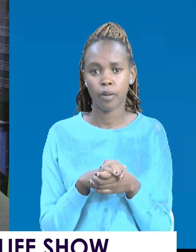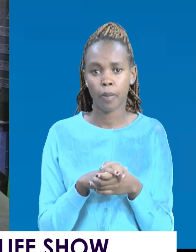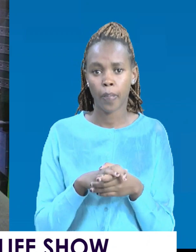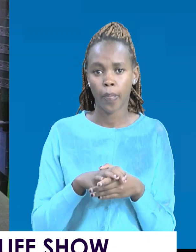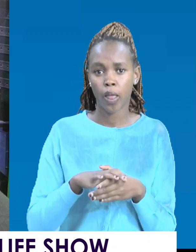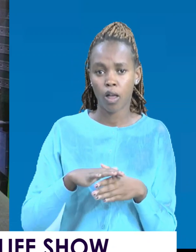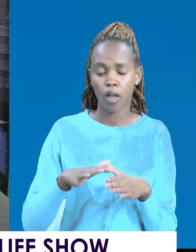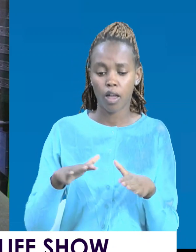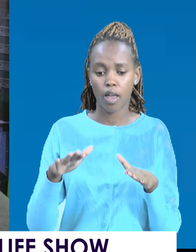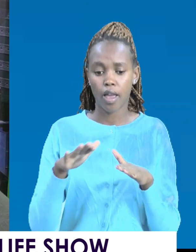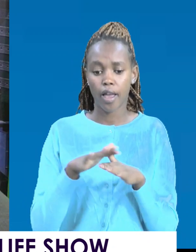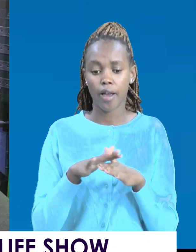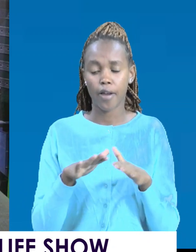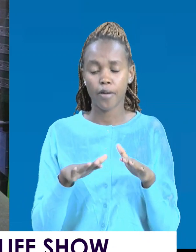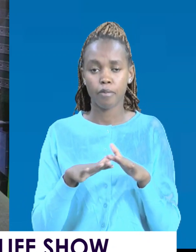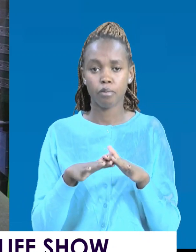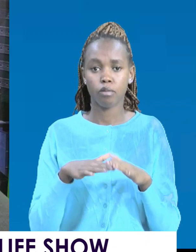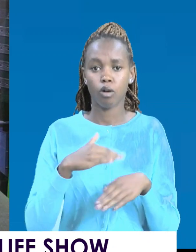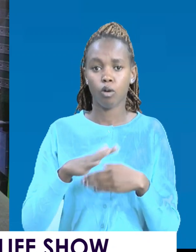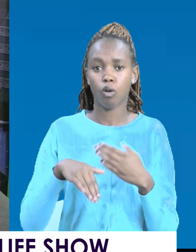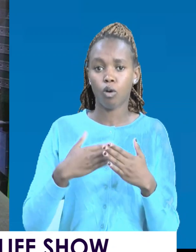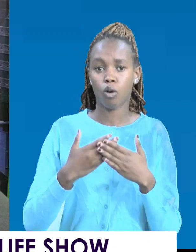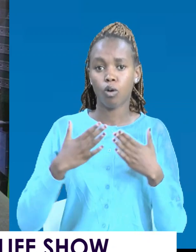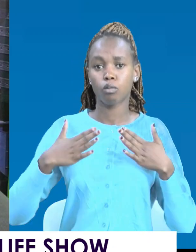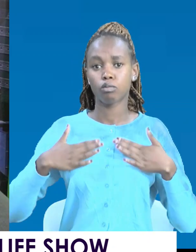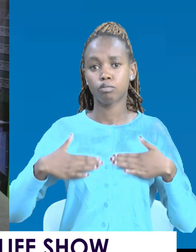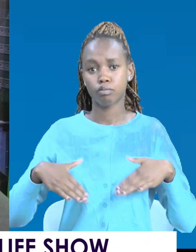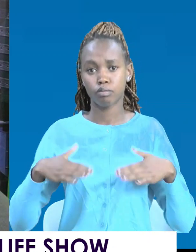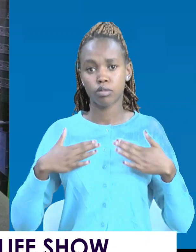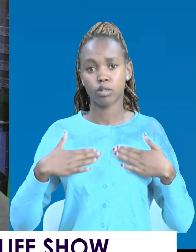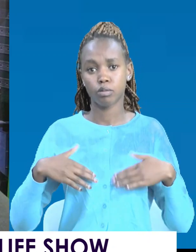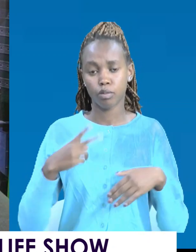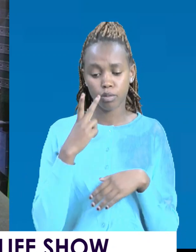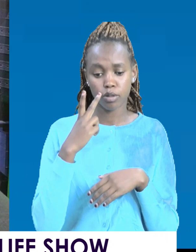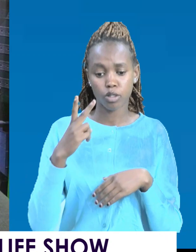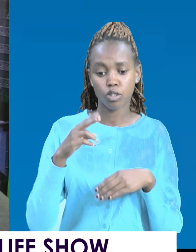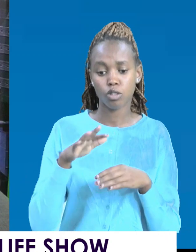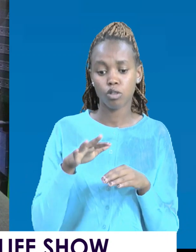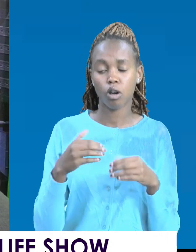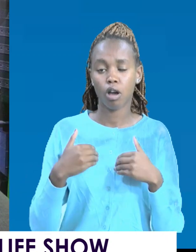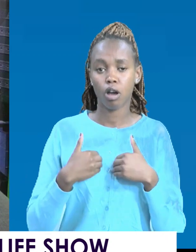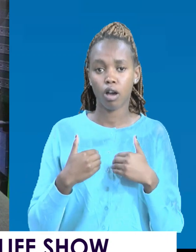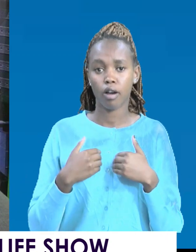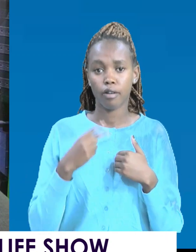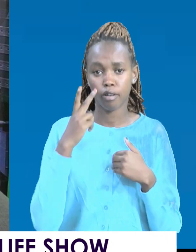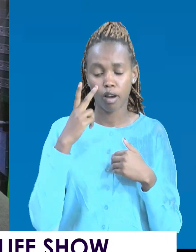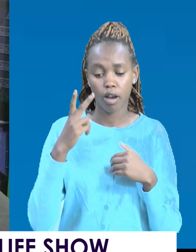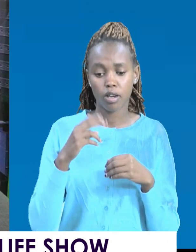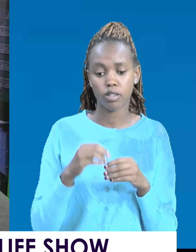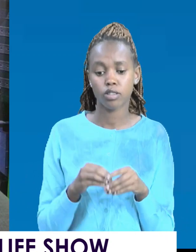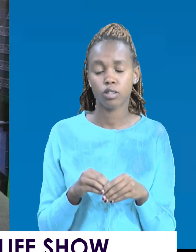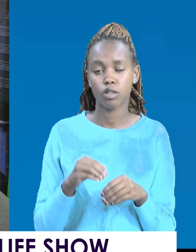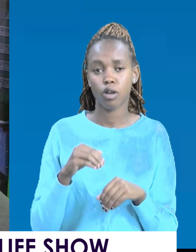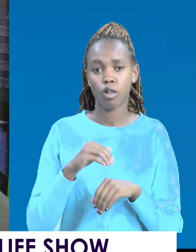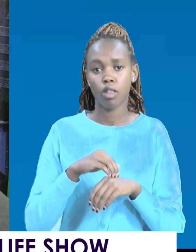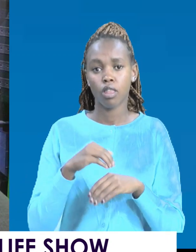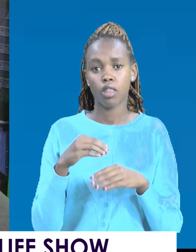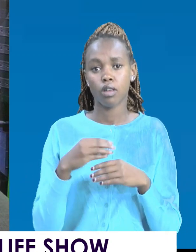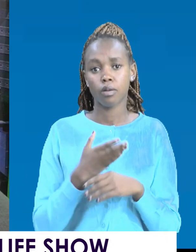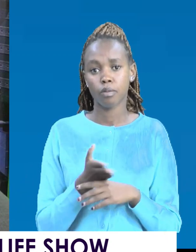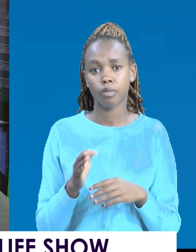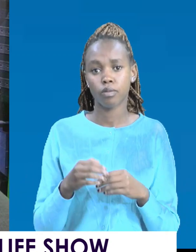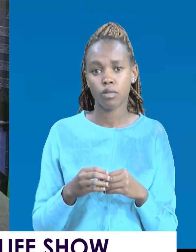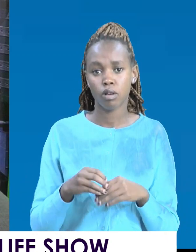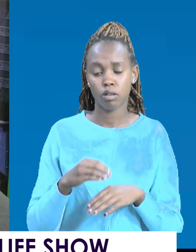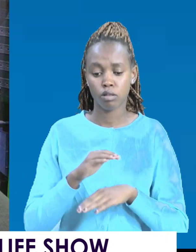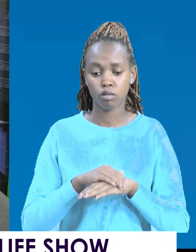Every man and woman you see, you are placing your eyes on issues. It doesn't matter the makeup, the good